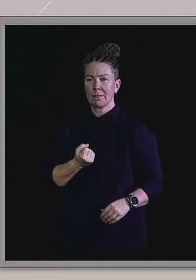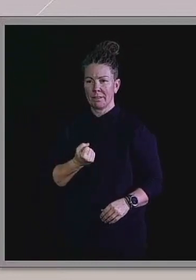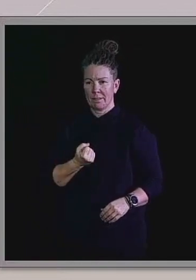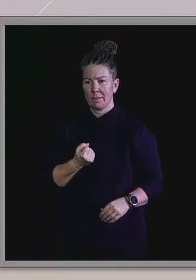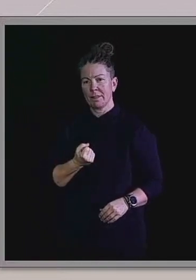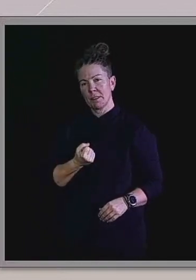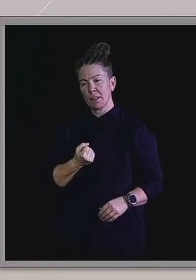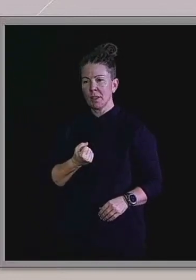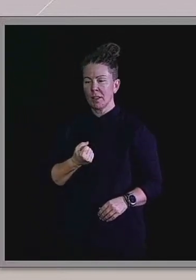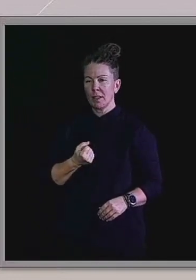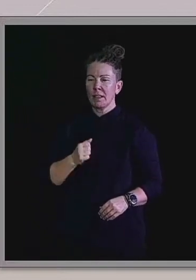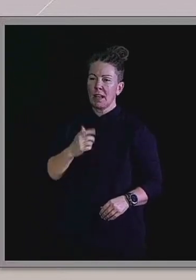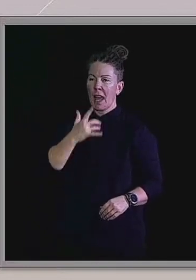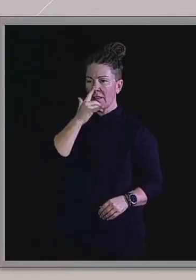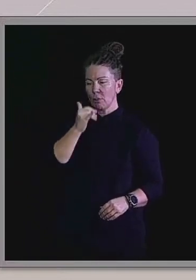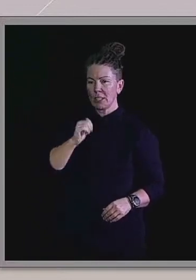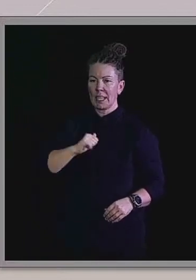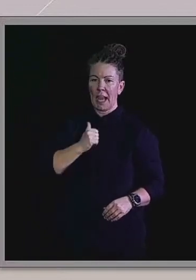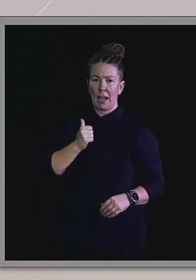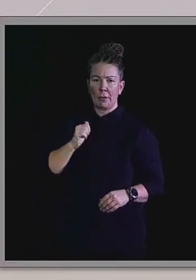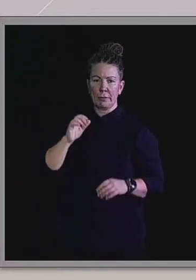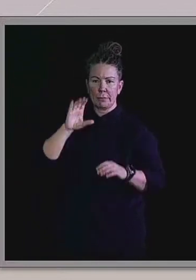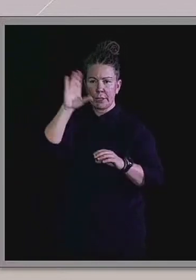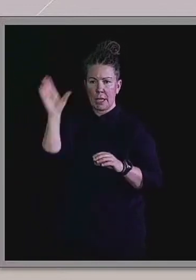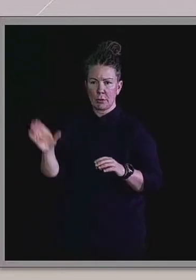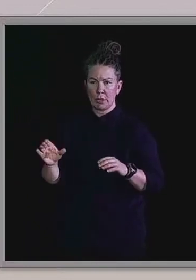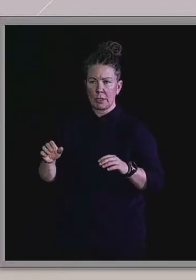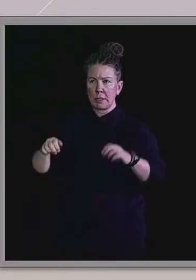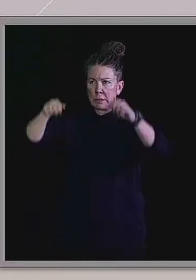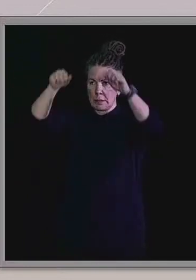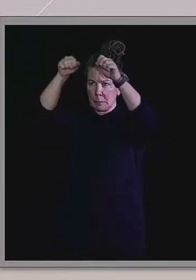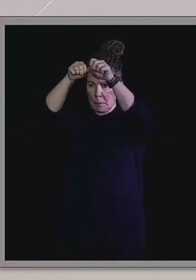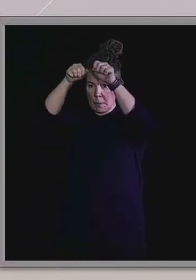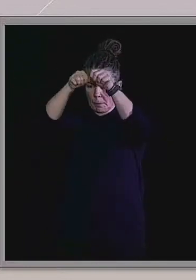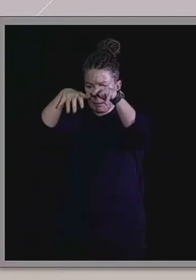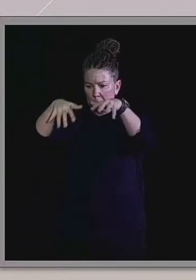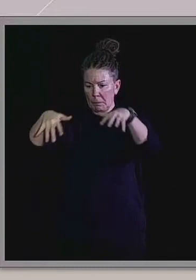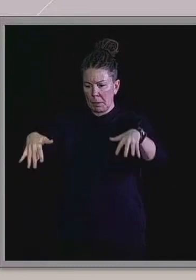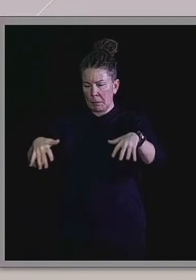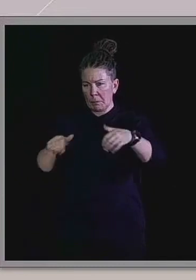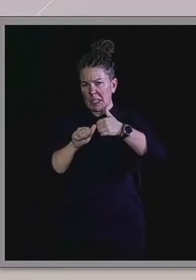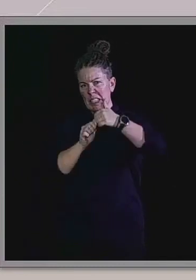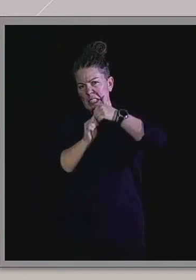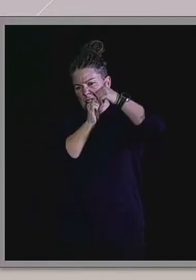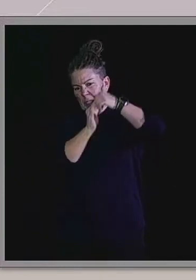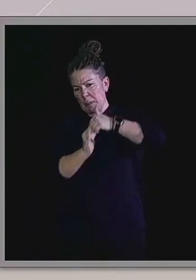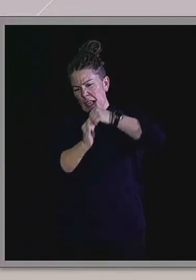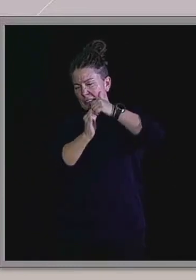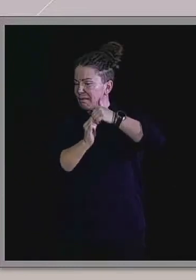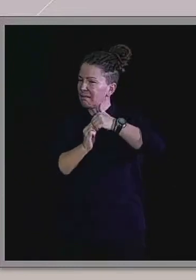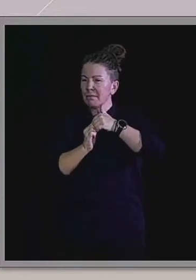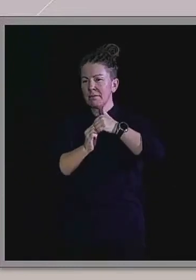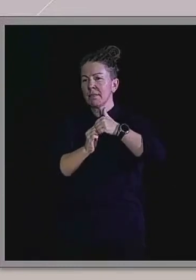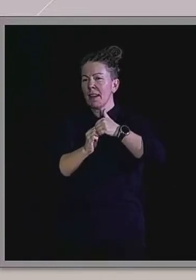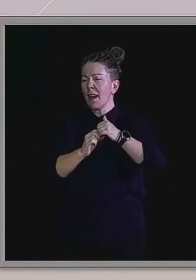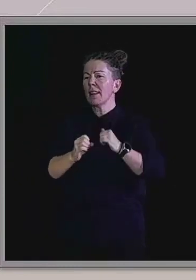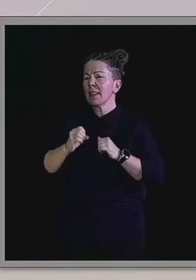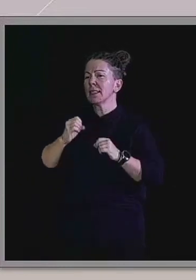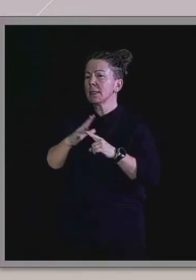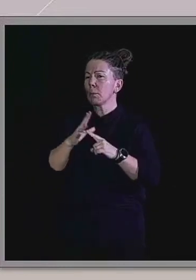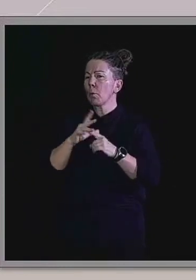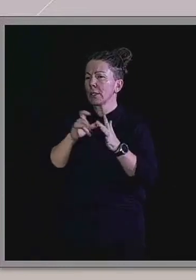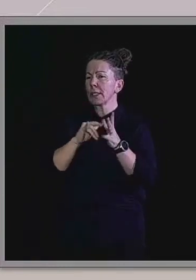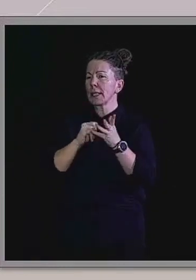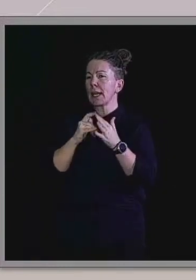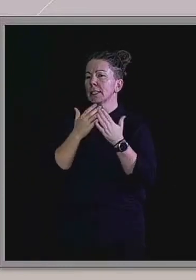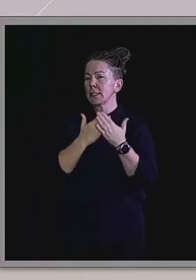around and we've had this kind of like tops-down approach, assimilationism as well. So yeah, it's a very important case study, I think, and